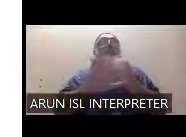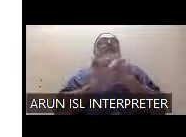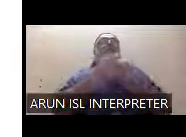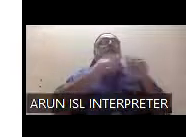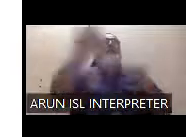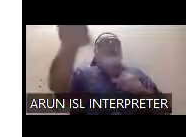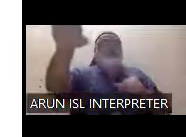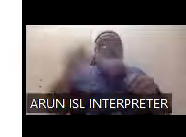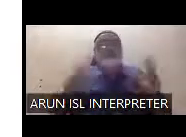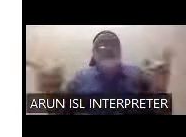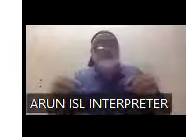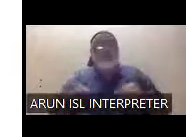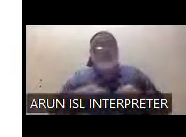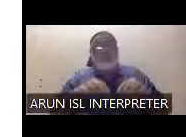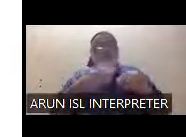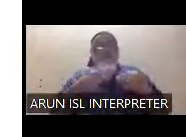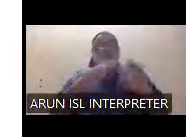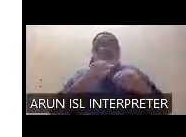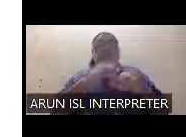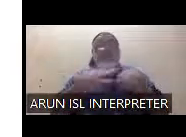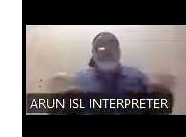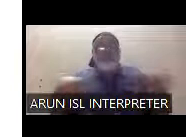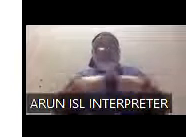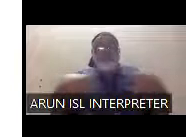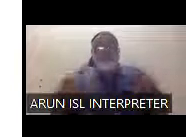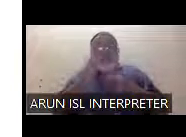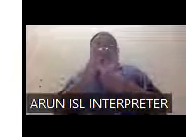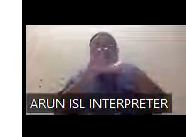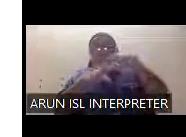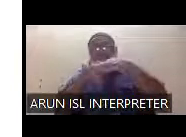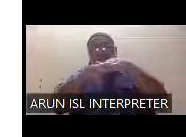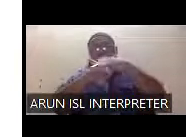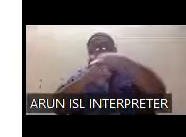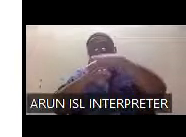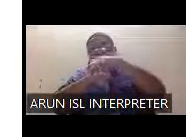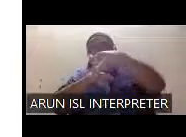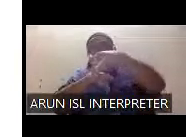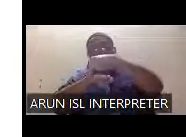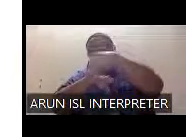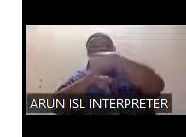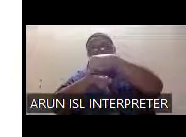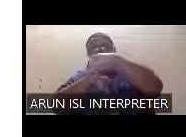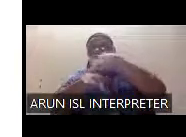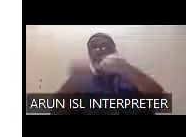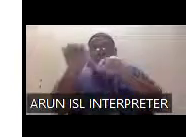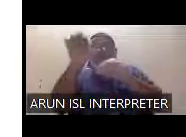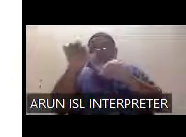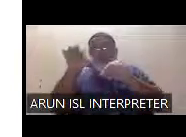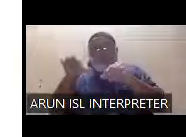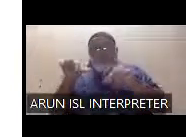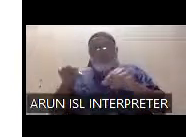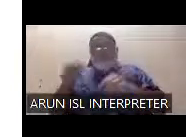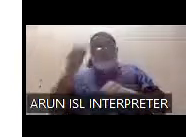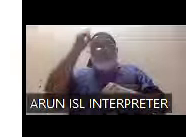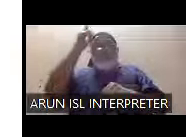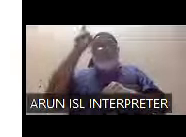engraving should be there at the edges of the platform. So this is the one picture I showed you earlier of the yellow dotted tiles, which are the